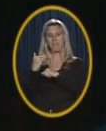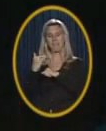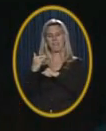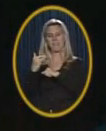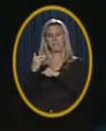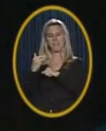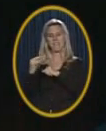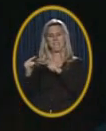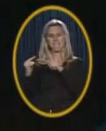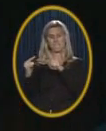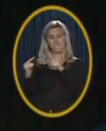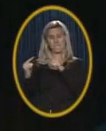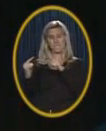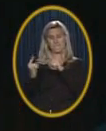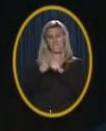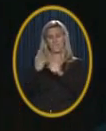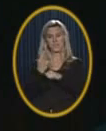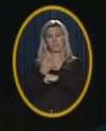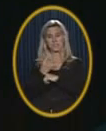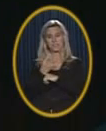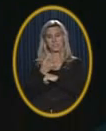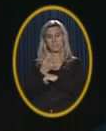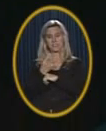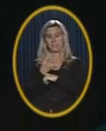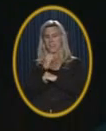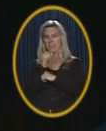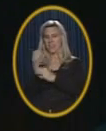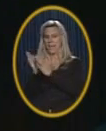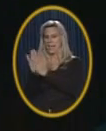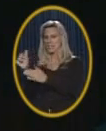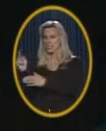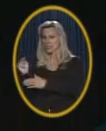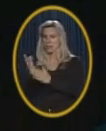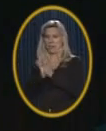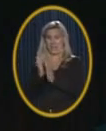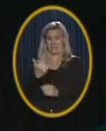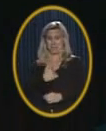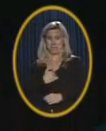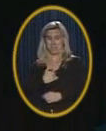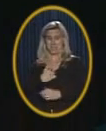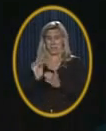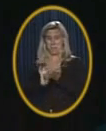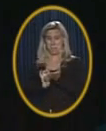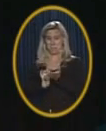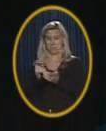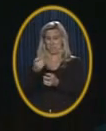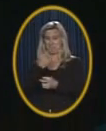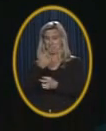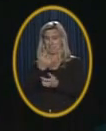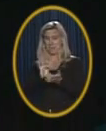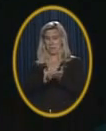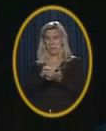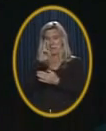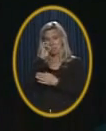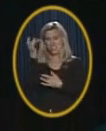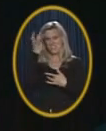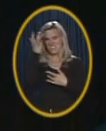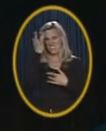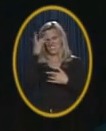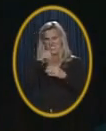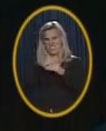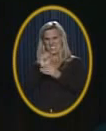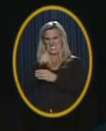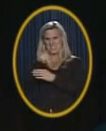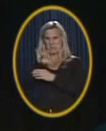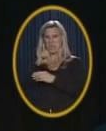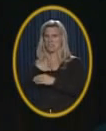first thing they had. They didn't make John do it, but they made me take some medication because of this space sickness thing, and I was a